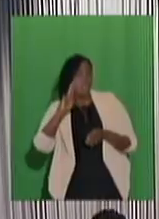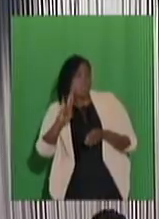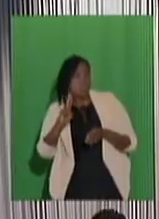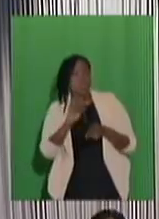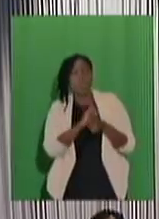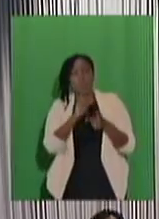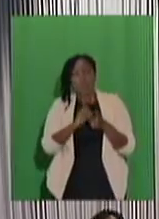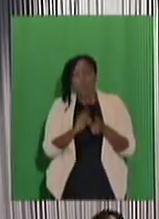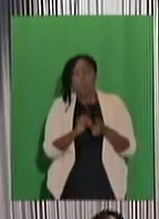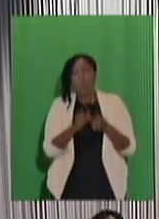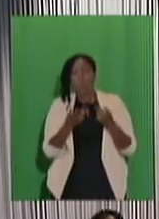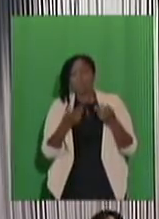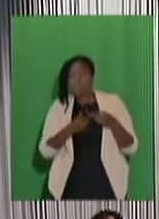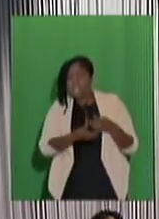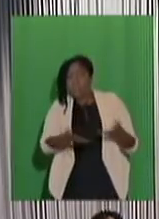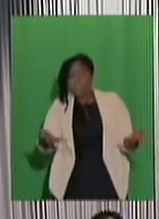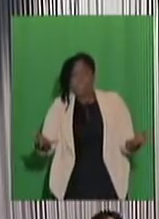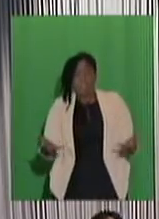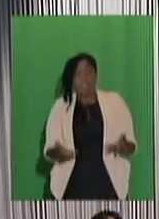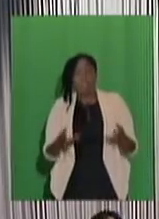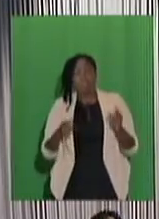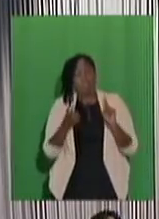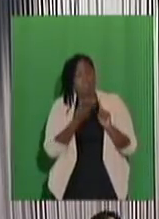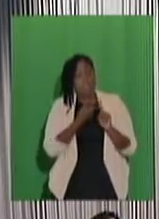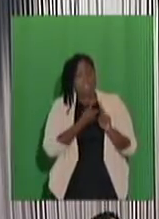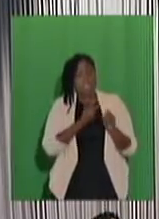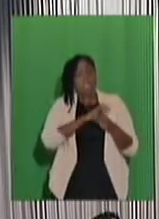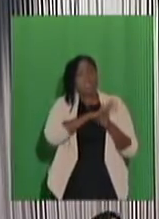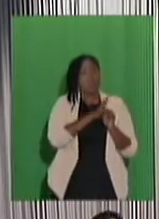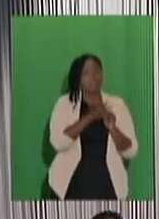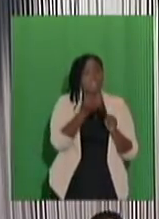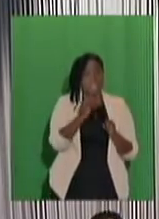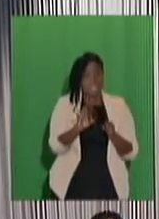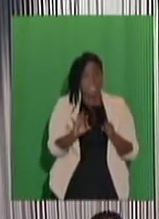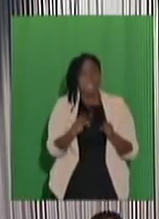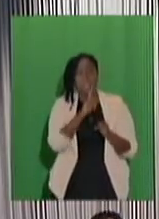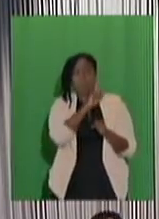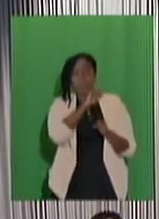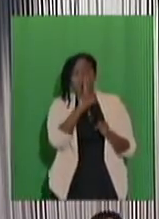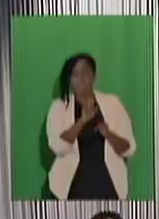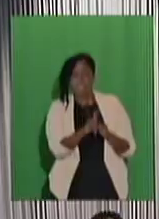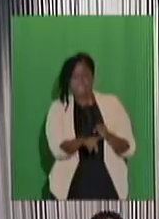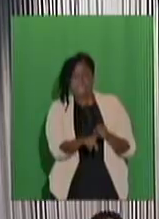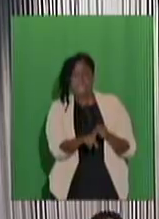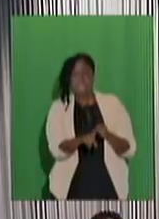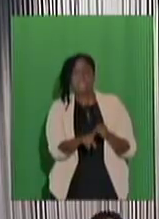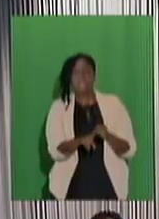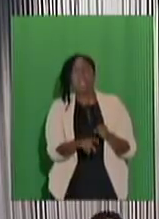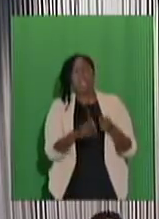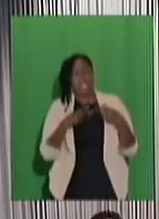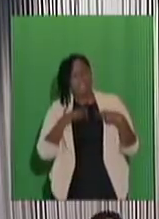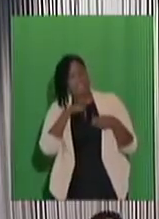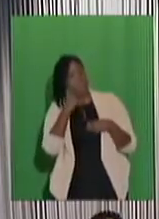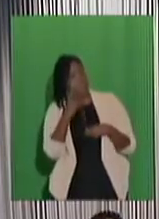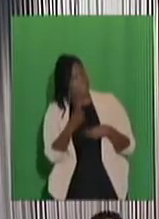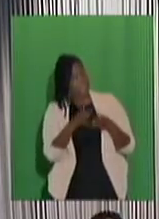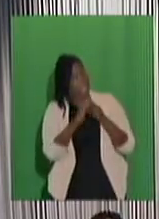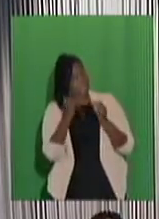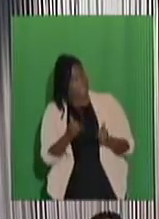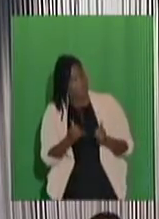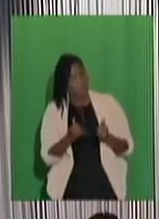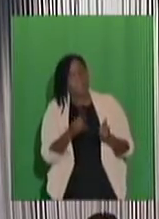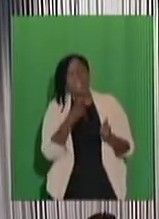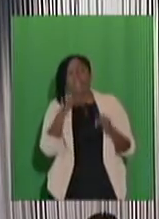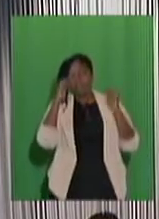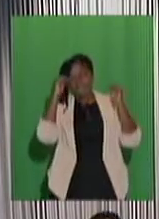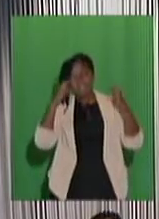there who has tested positive for COVID-19? That is one question, and I have another one. Should I ask it one time? Yeah, sure. Hello?